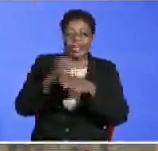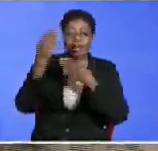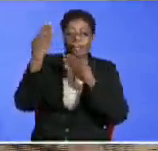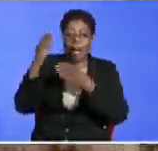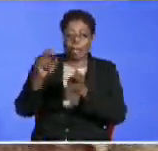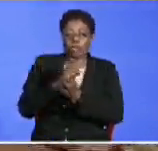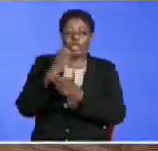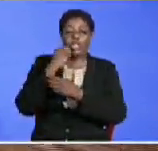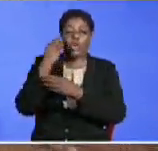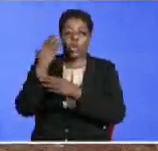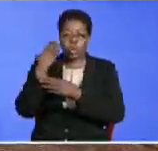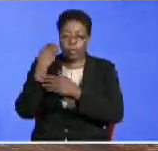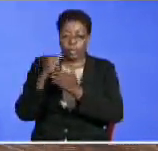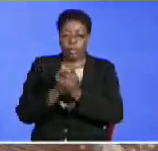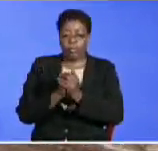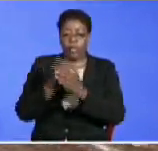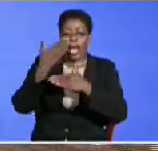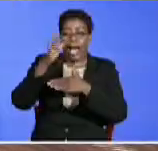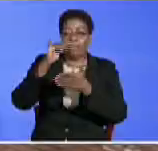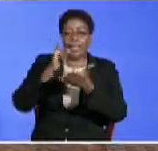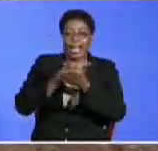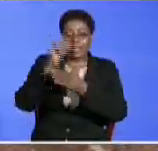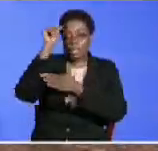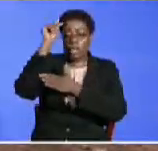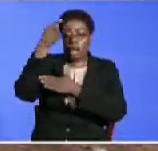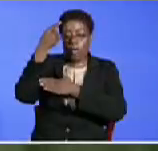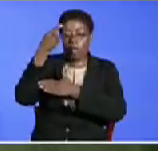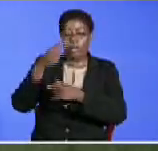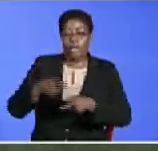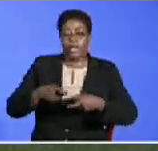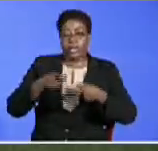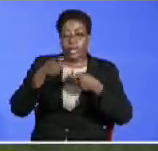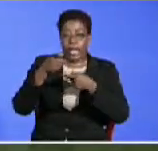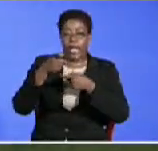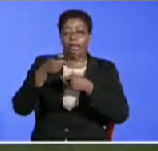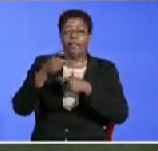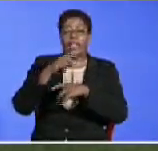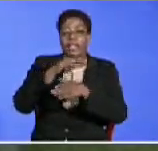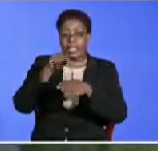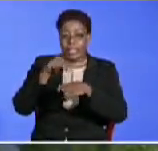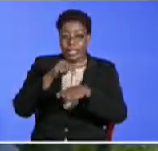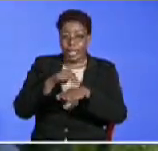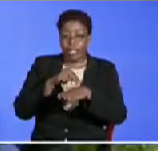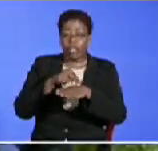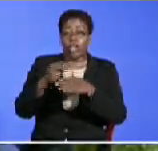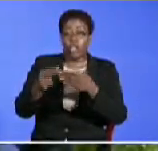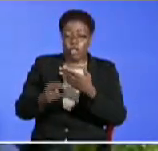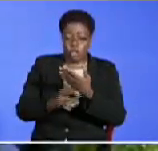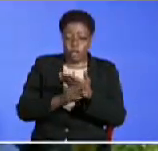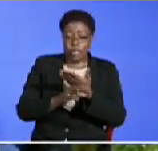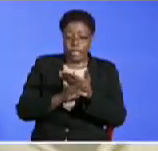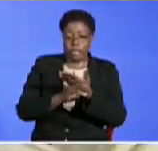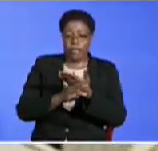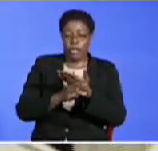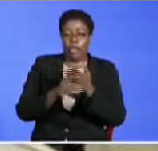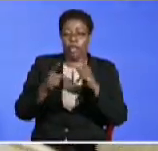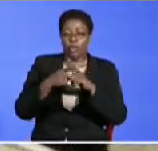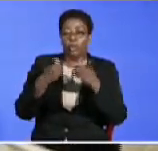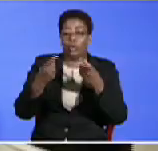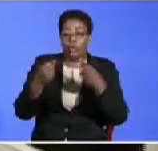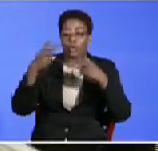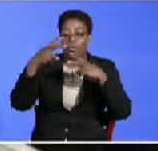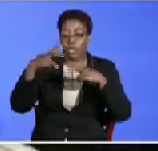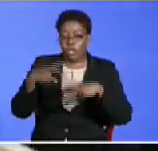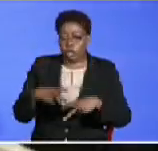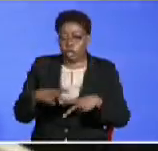infrastructure. Following the impact of that storm, the government commissioned the Nature Conservancy in partnership with Stanford University to conduct